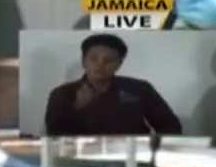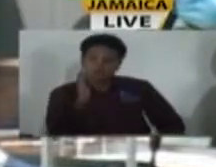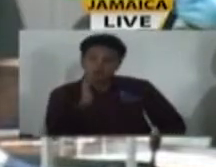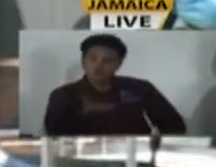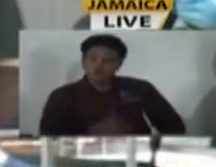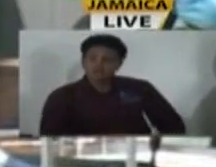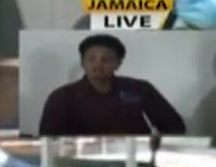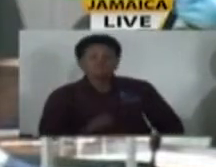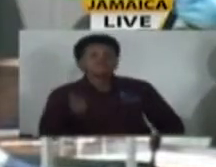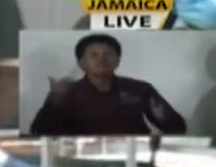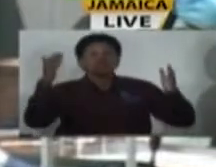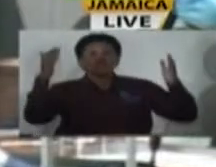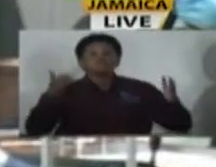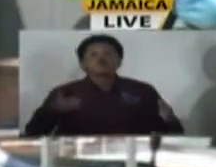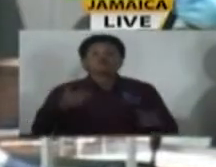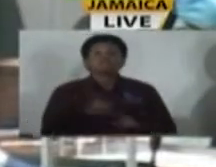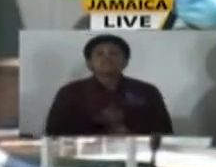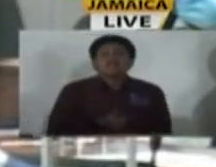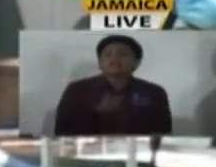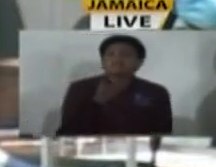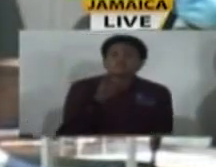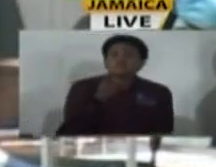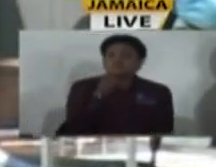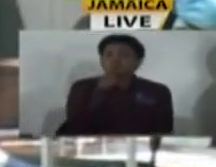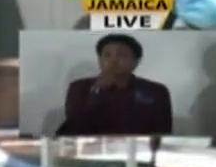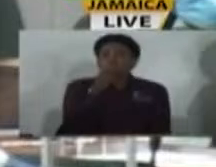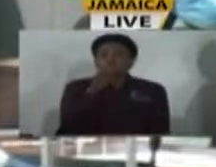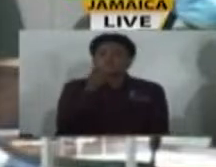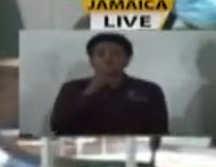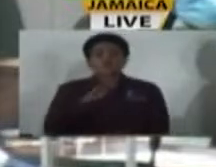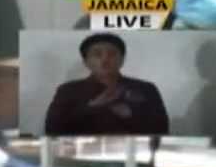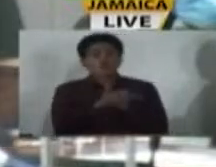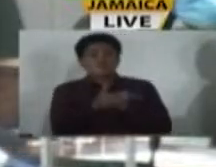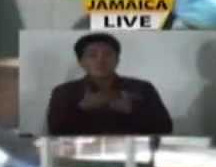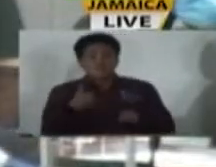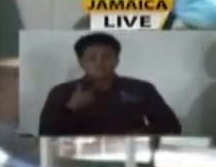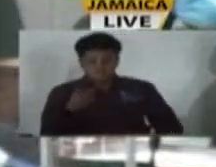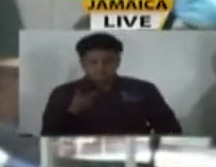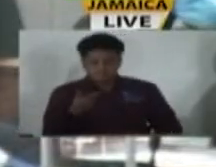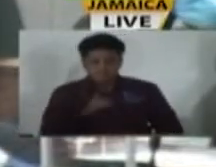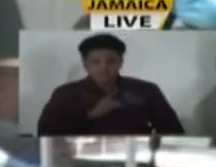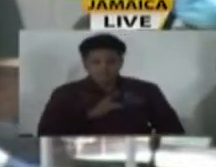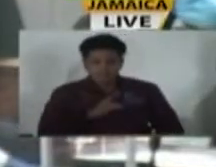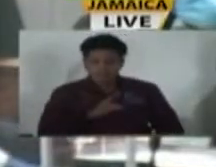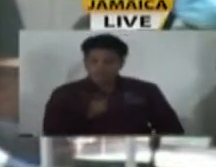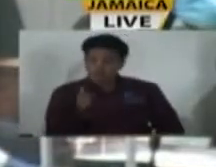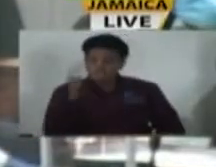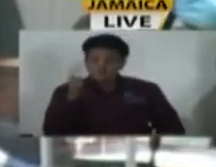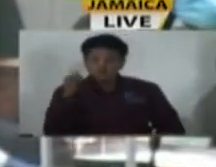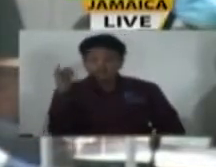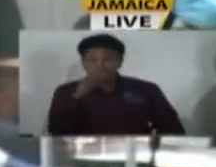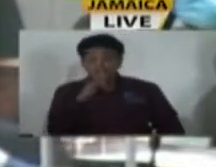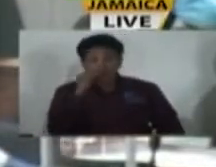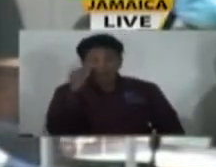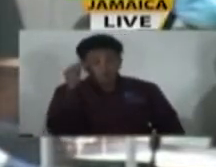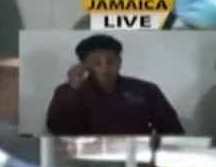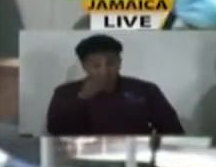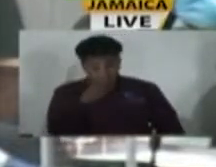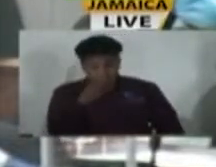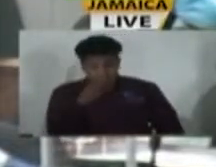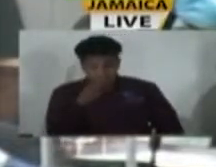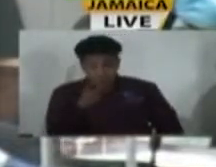Any person who has COVID-19 and refuse to stay